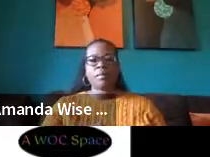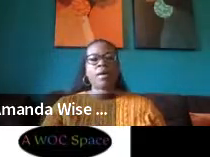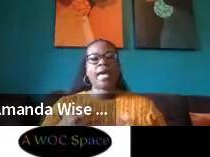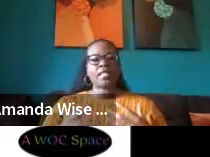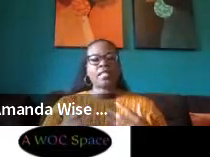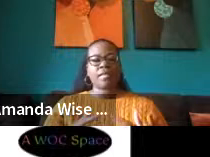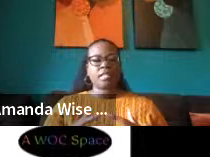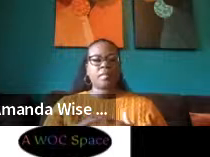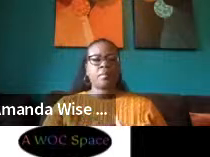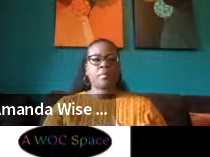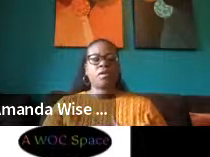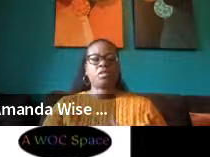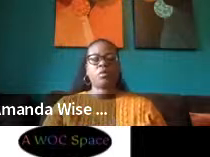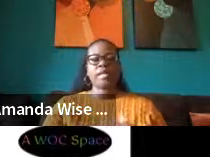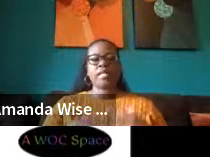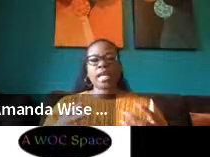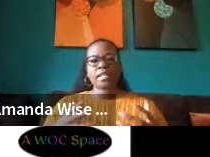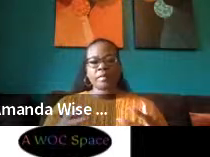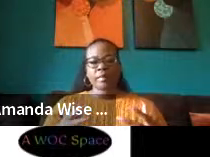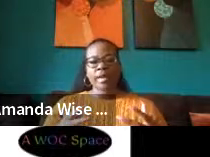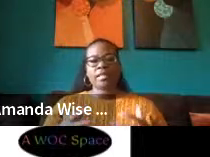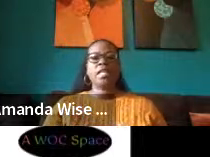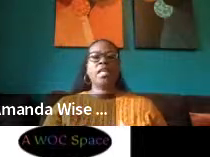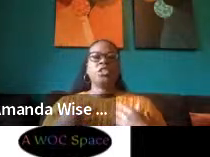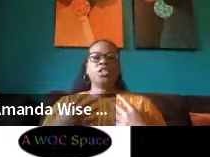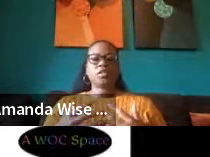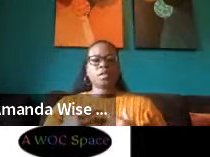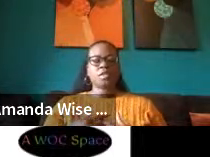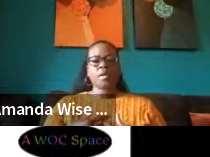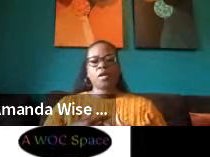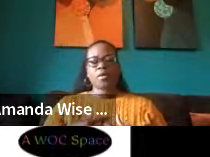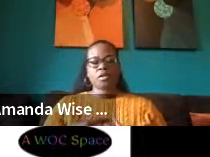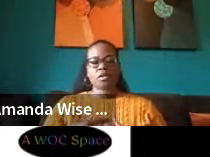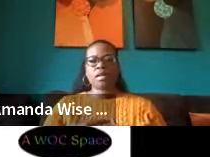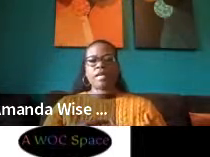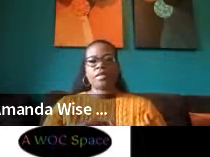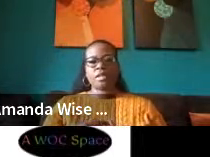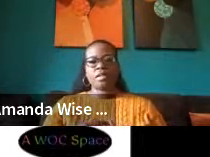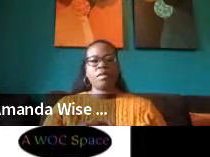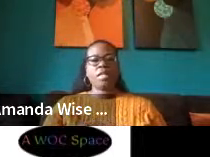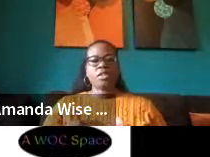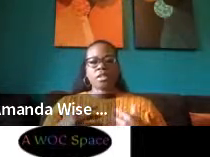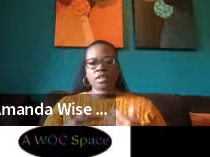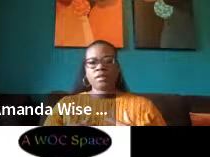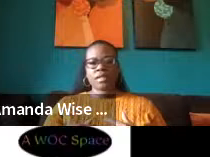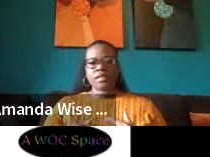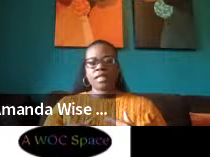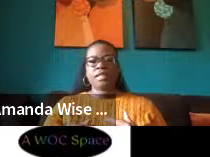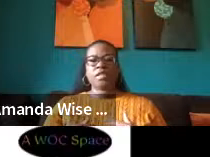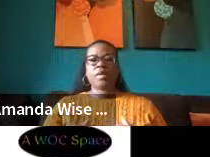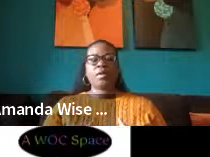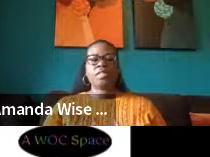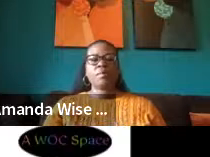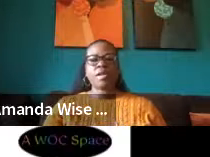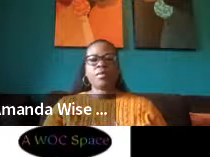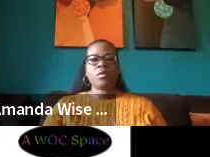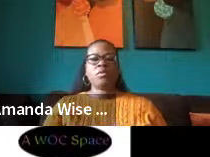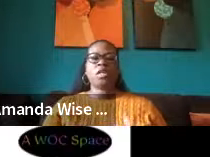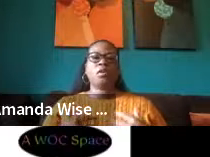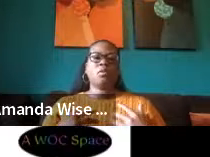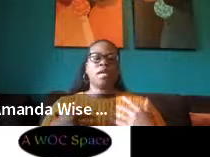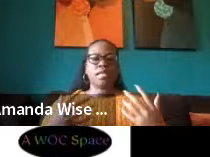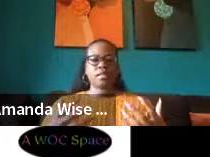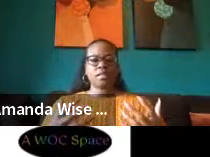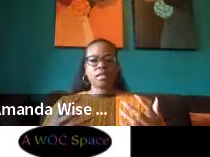definitely more about activism and about the marine science space, she also talks about her personal life too, to a certain extent. And so I know some